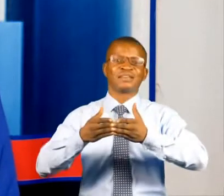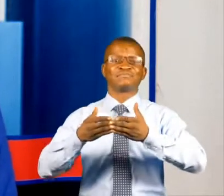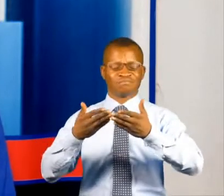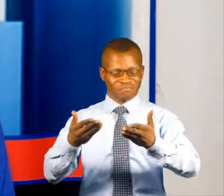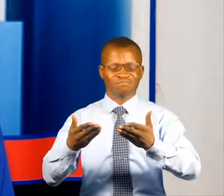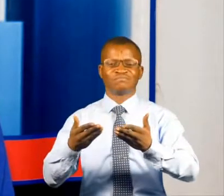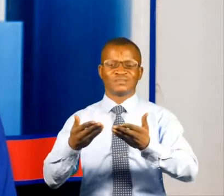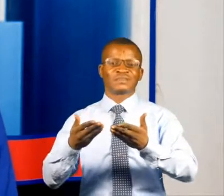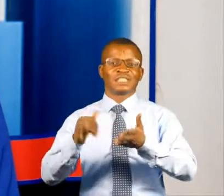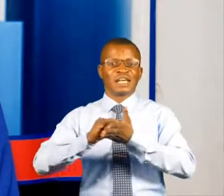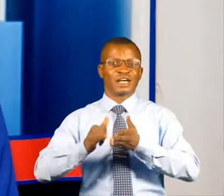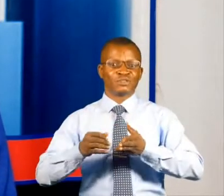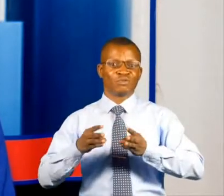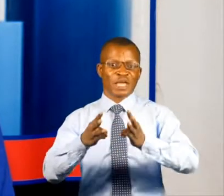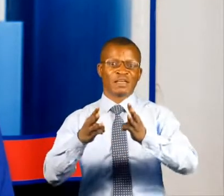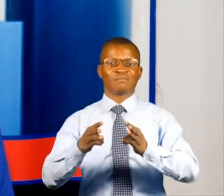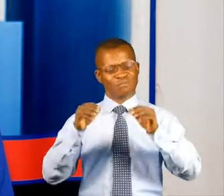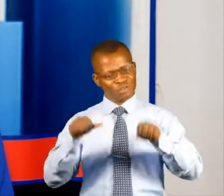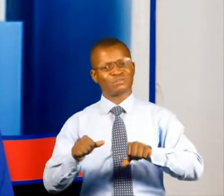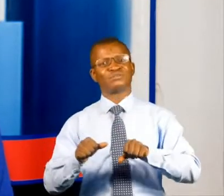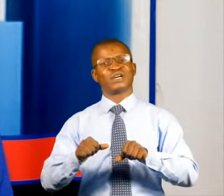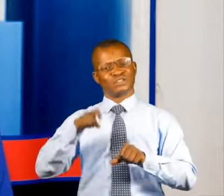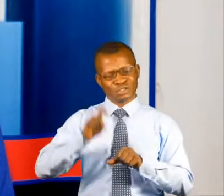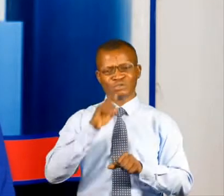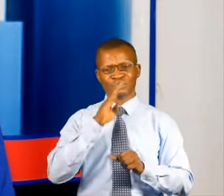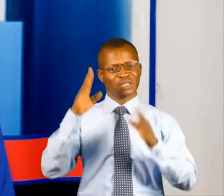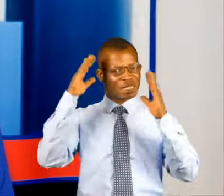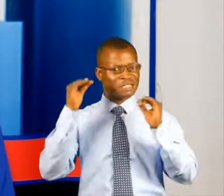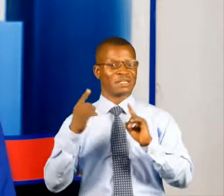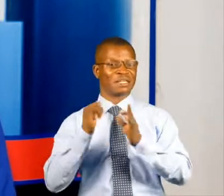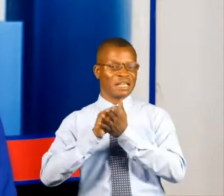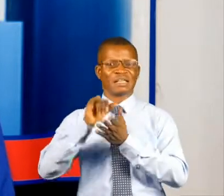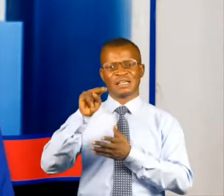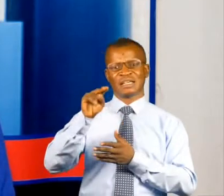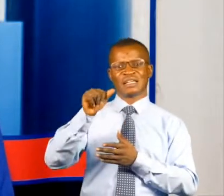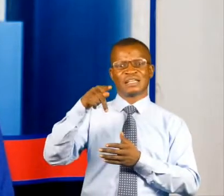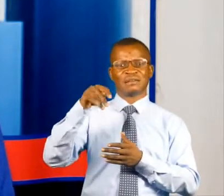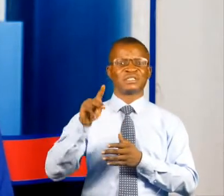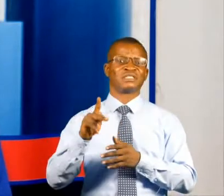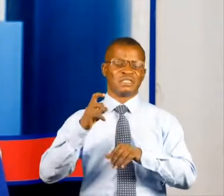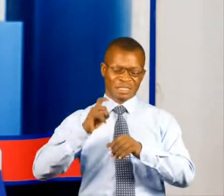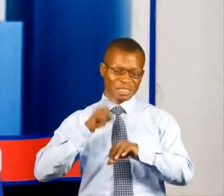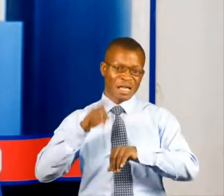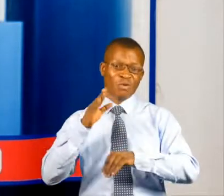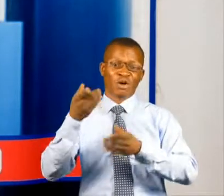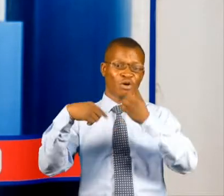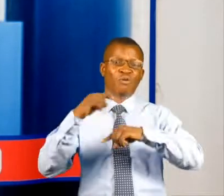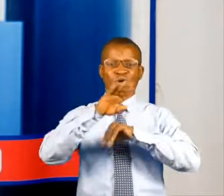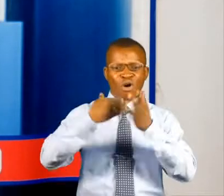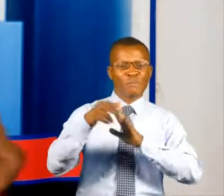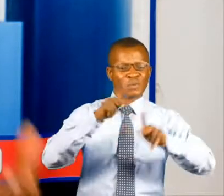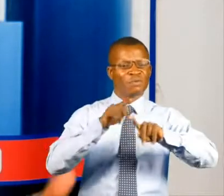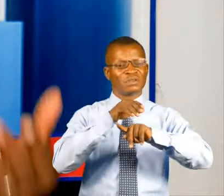if we lead the light, if like we have led the light in that area, it's also possible and it should be expected that NAPTIP at times will